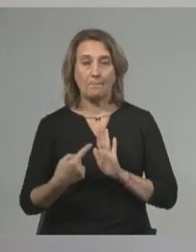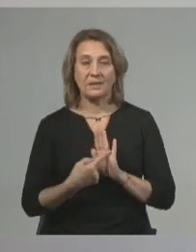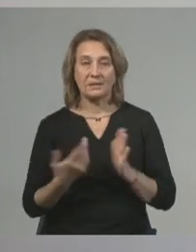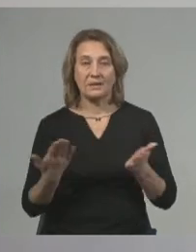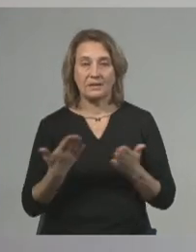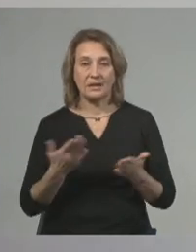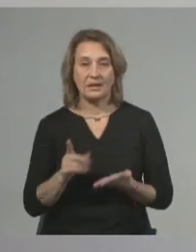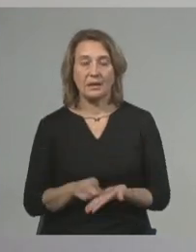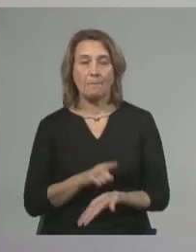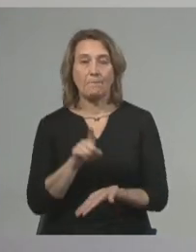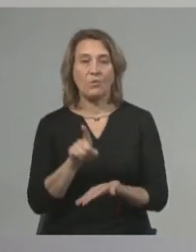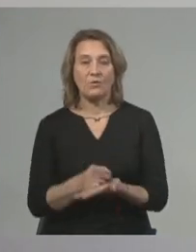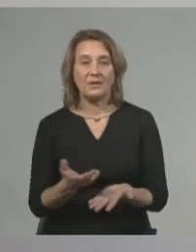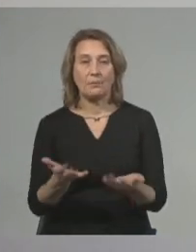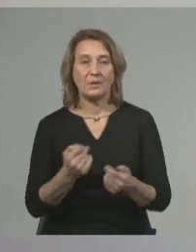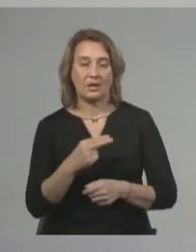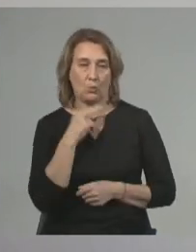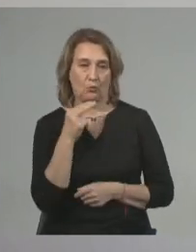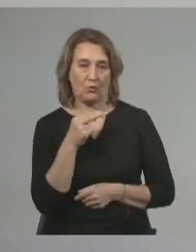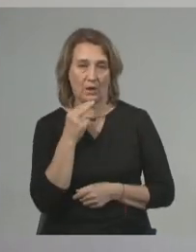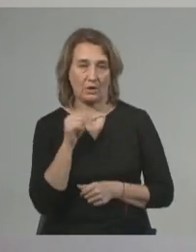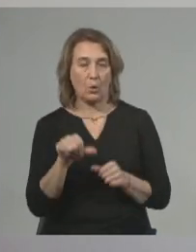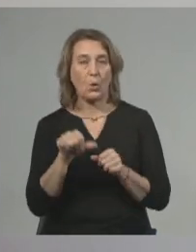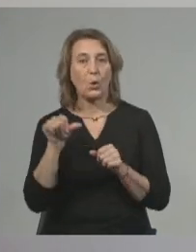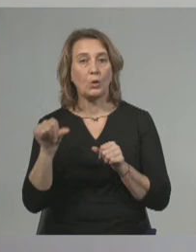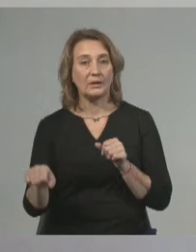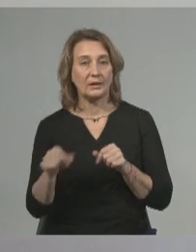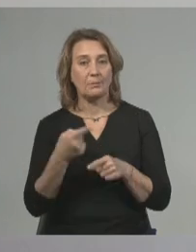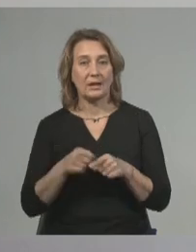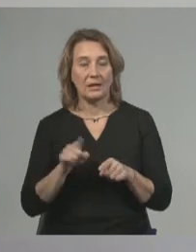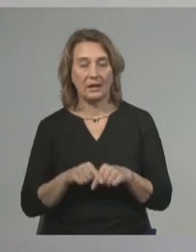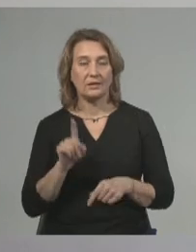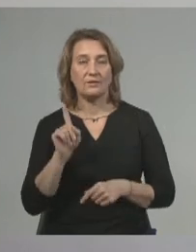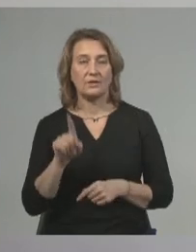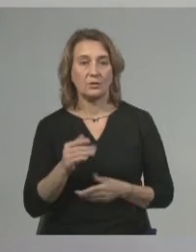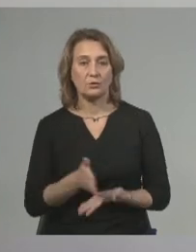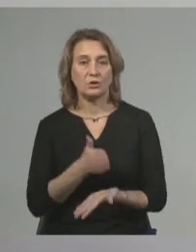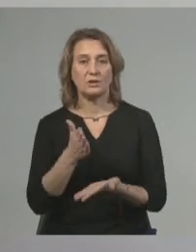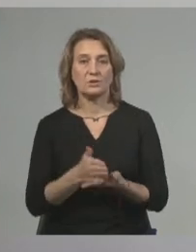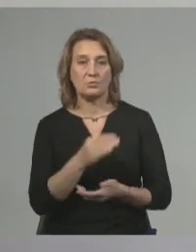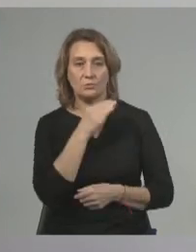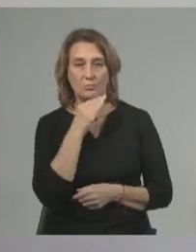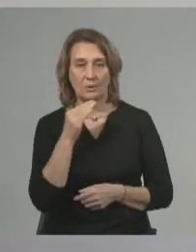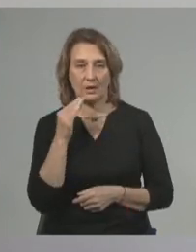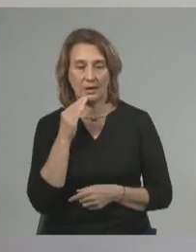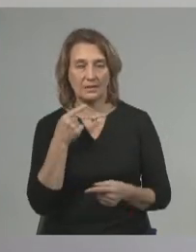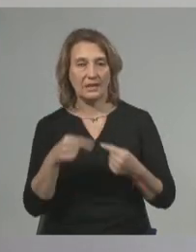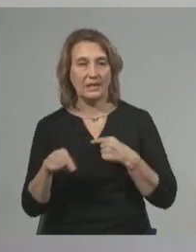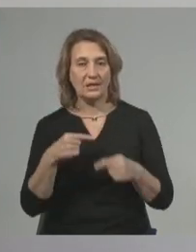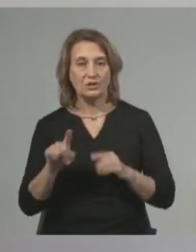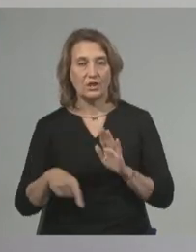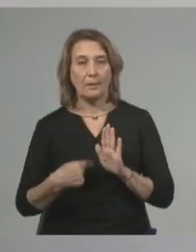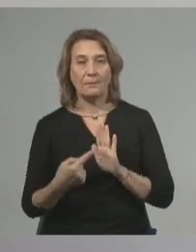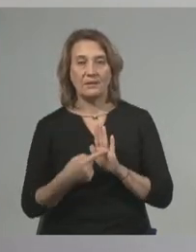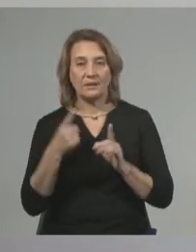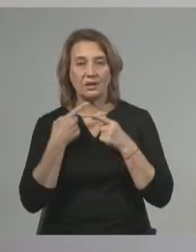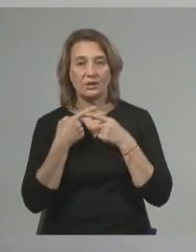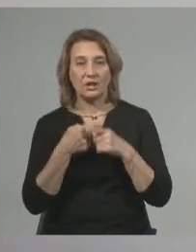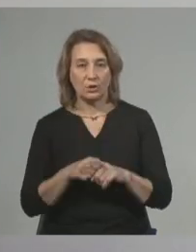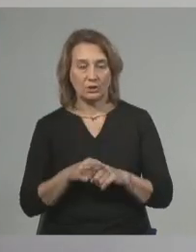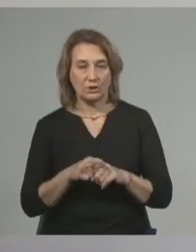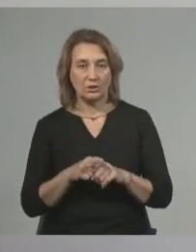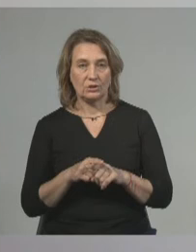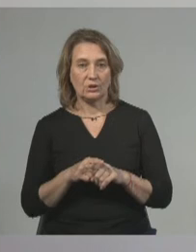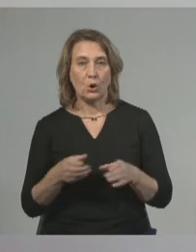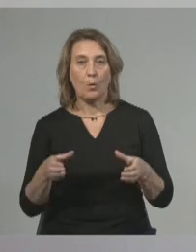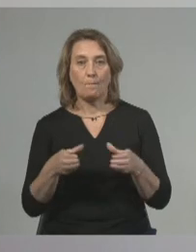host of issues that need to be addressed regarding these technology companies i think it's important for the media and